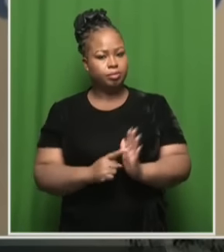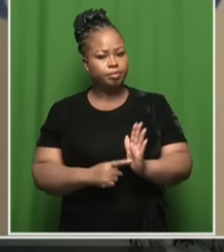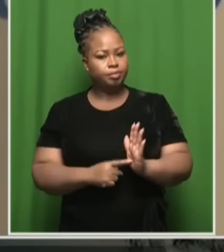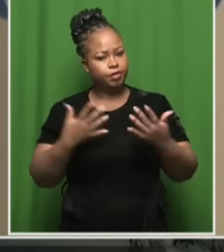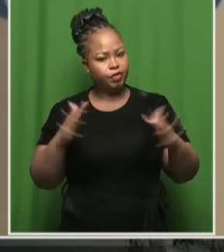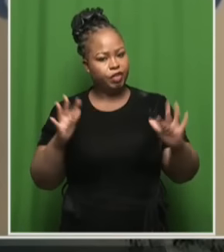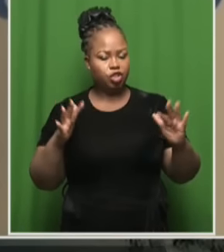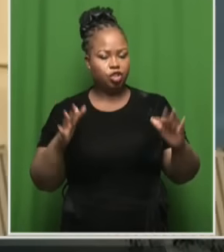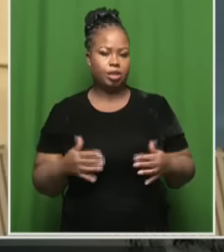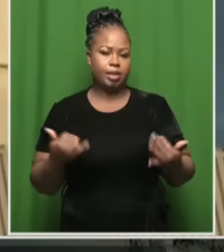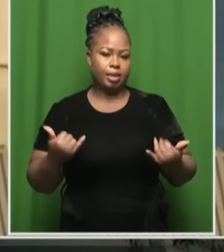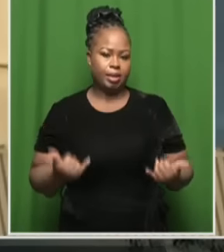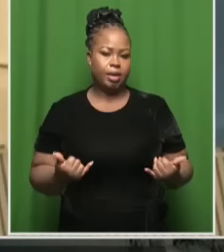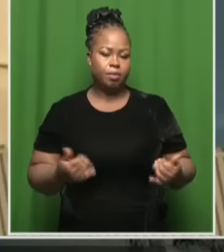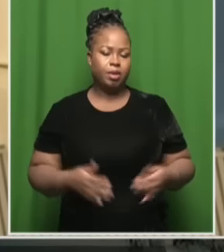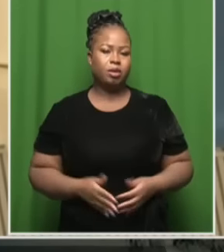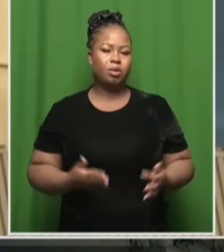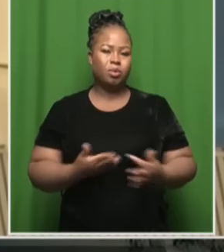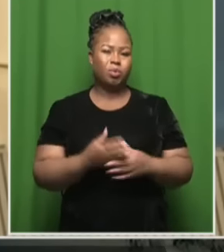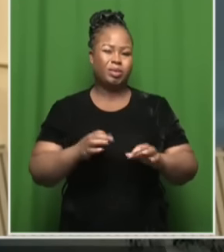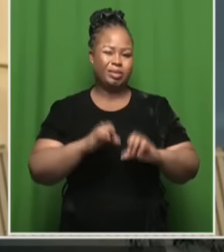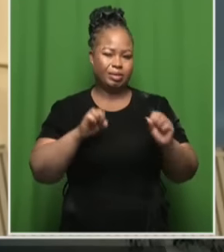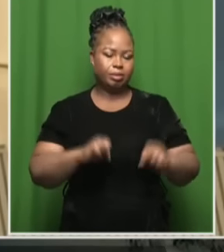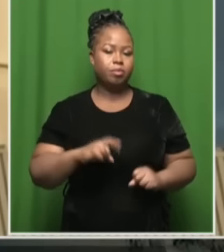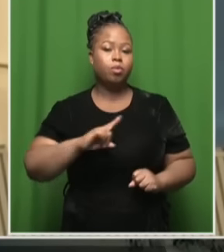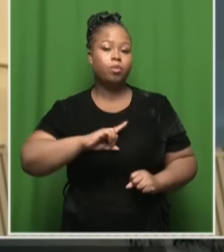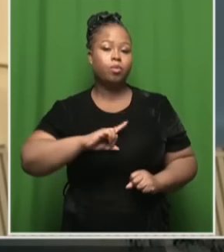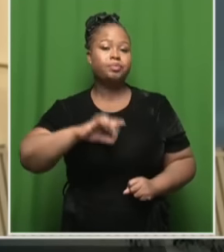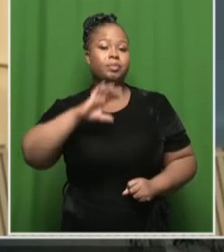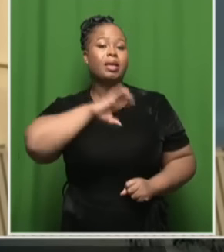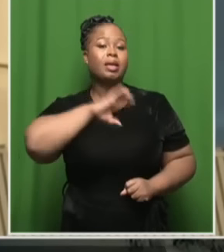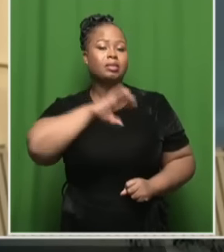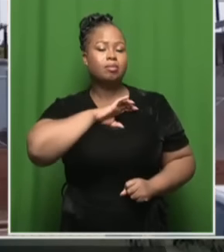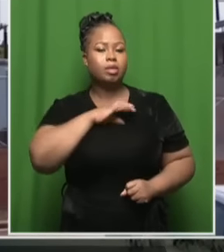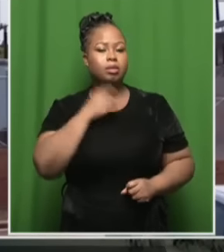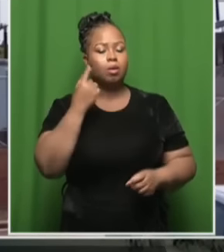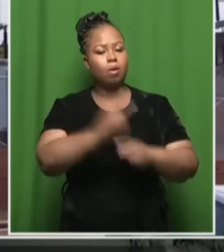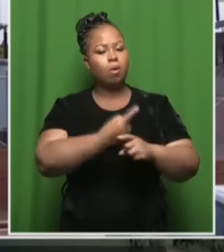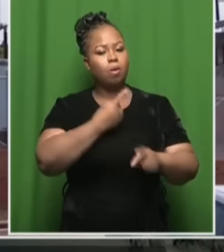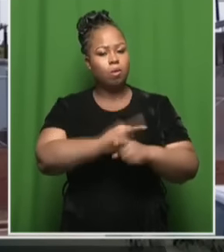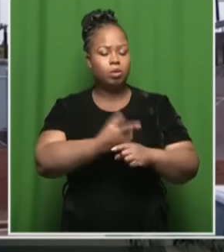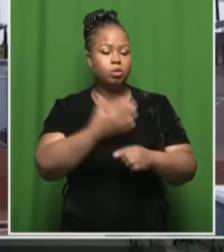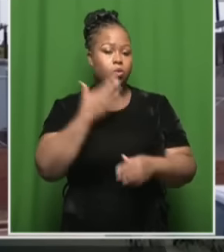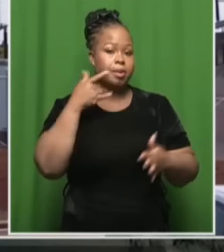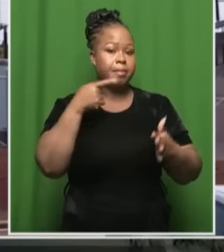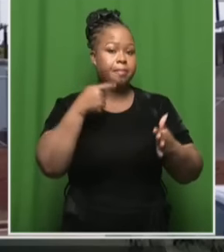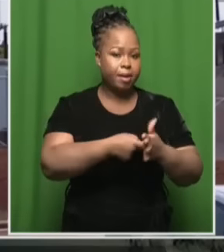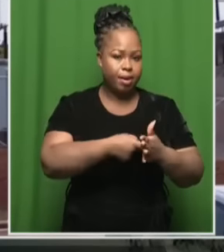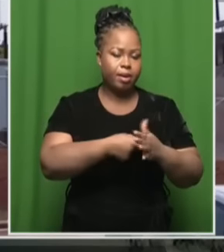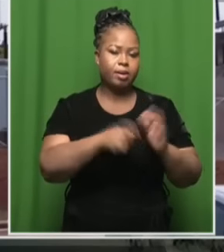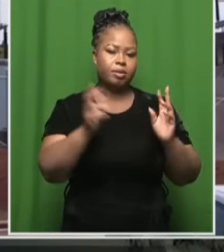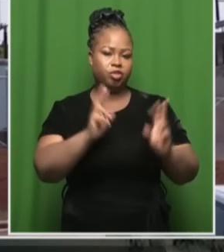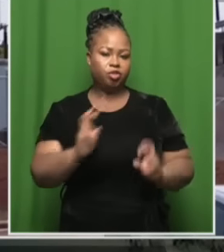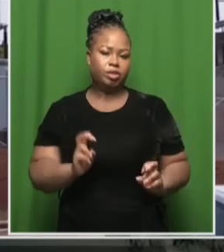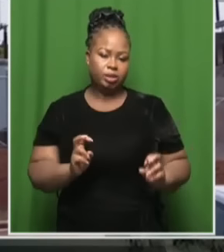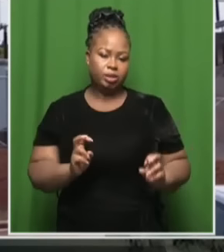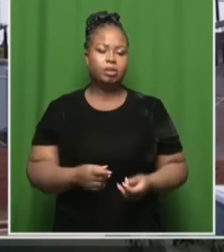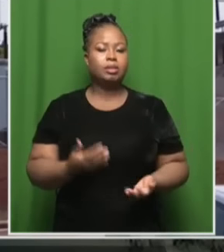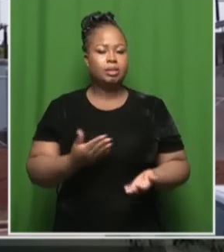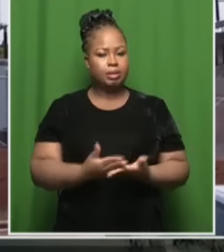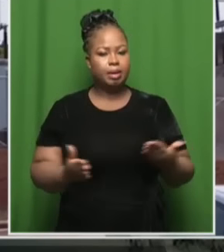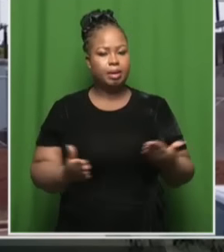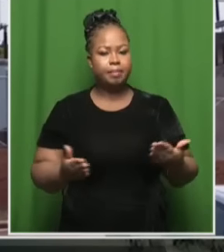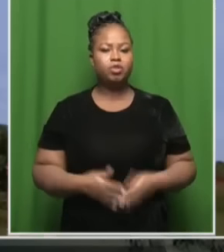change token through the system, where customers every now and then, when they purchase or recharge electricity, they did receive key